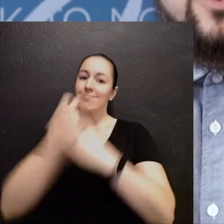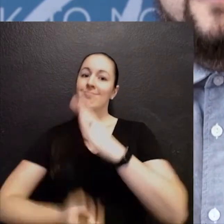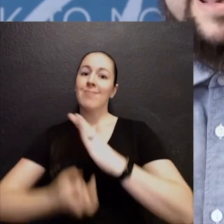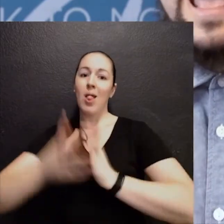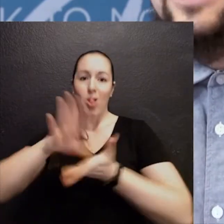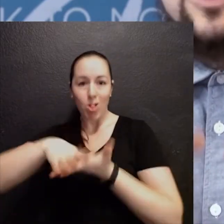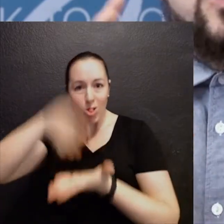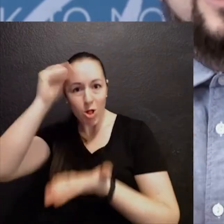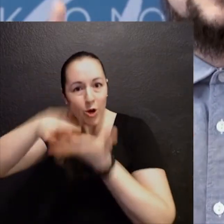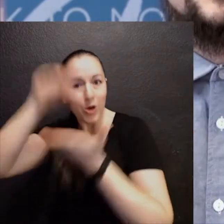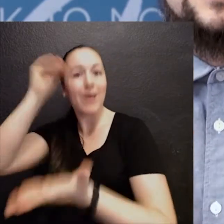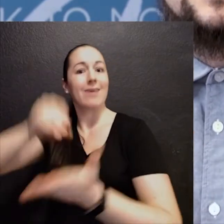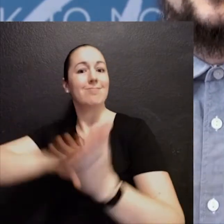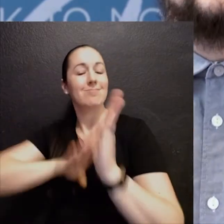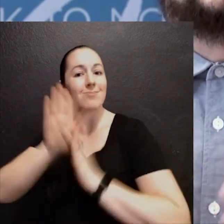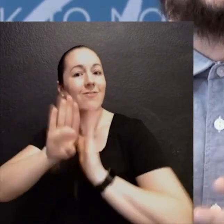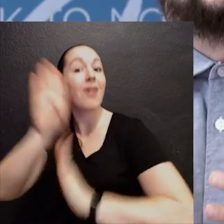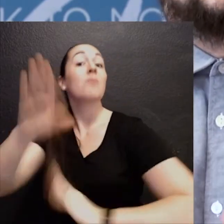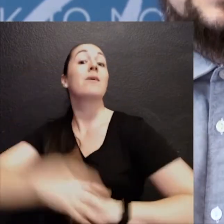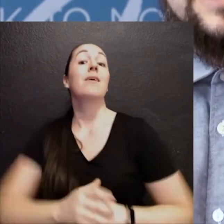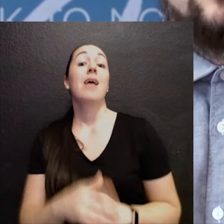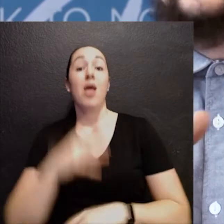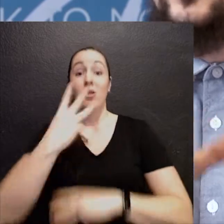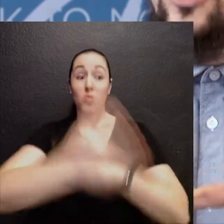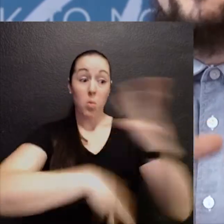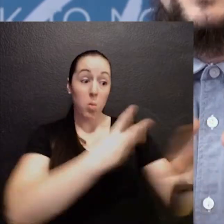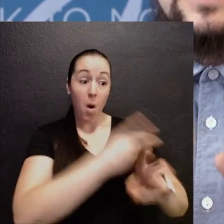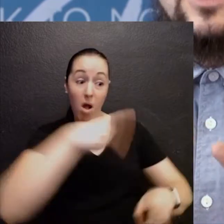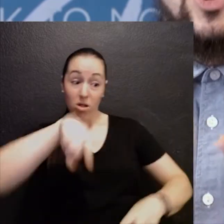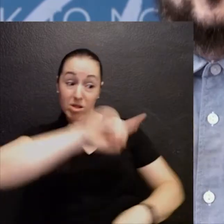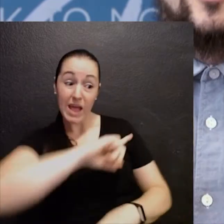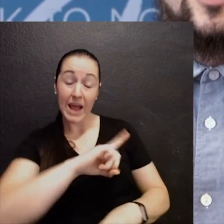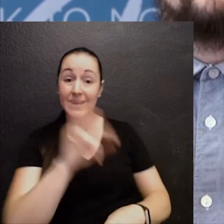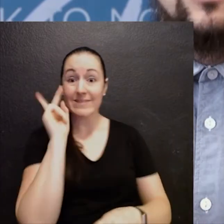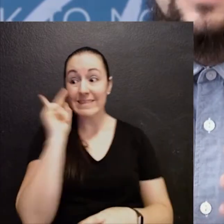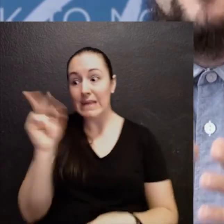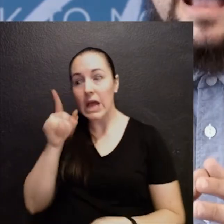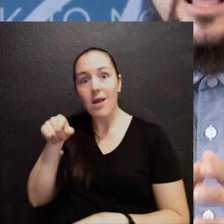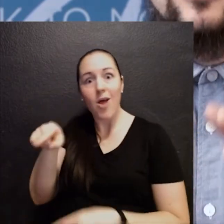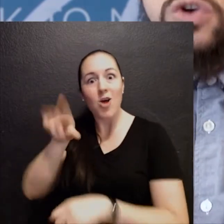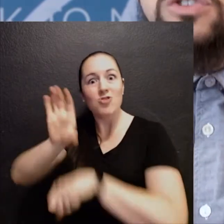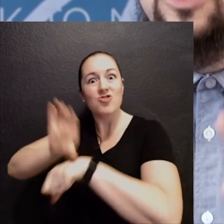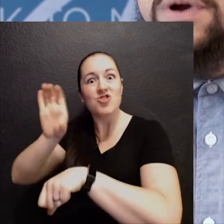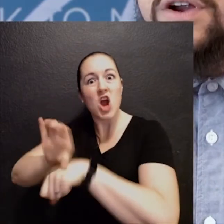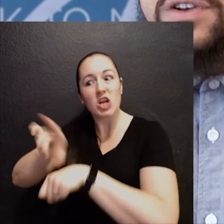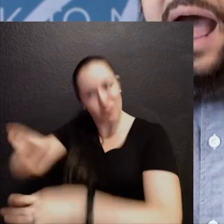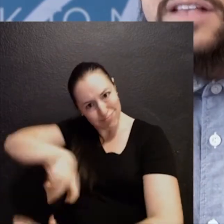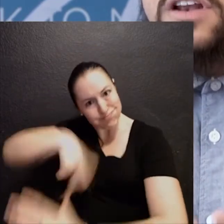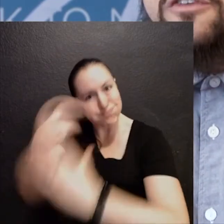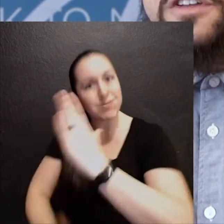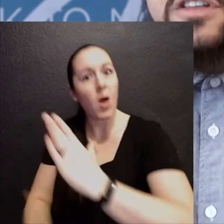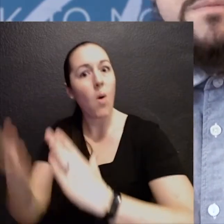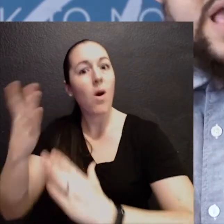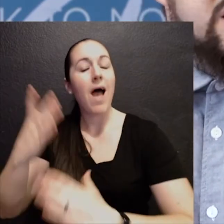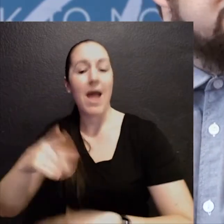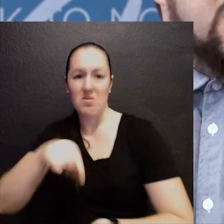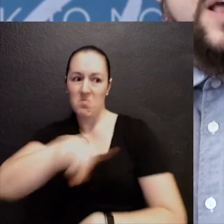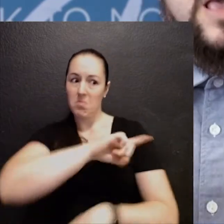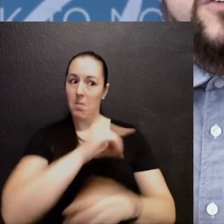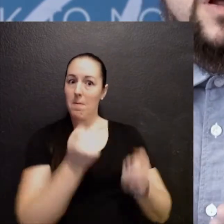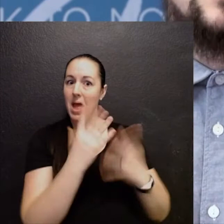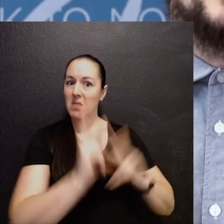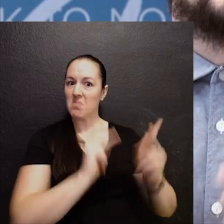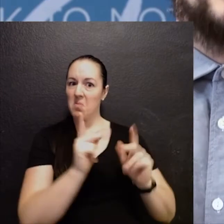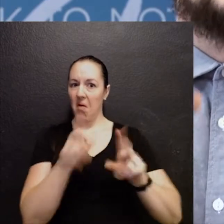being glorified. As the world is seeing the church lean in when so many are pulling back. So as you put your tithes and offerings in the mail, as